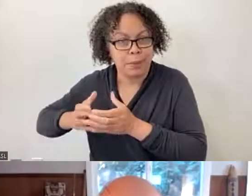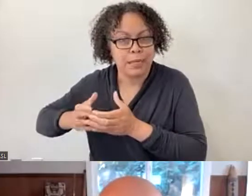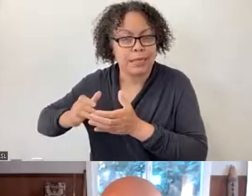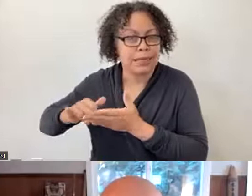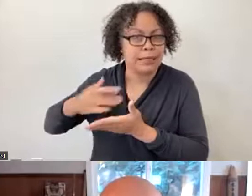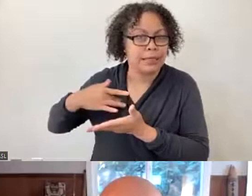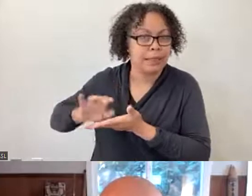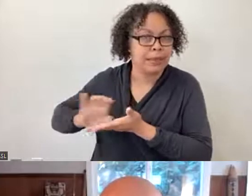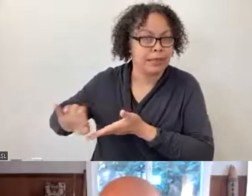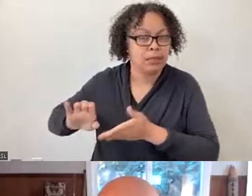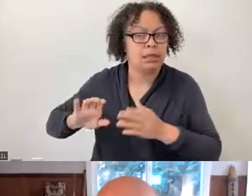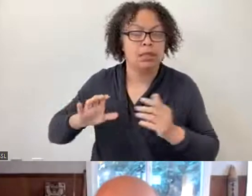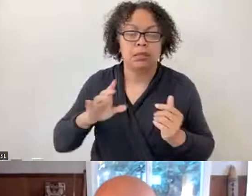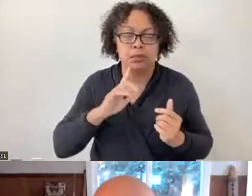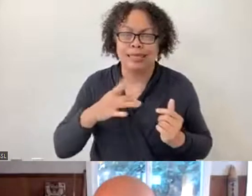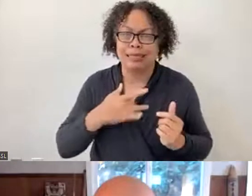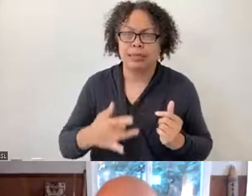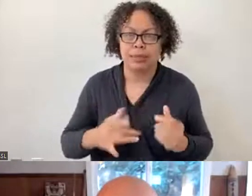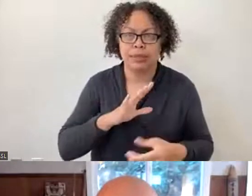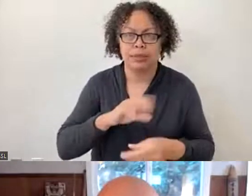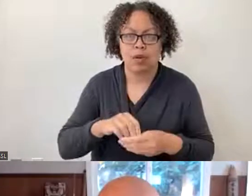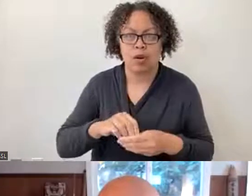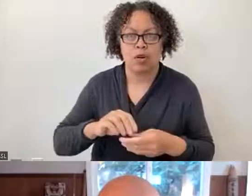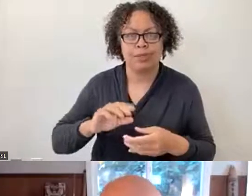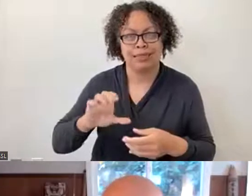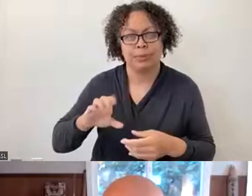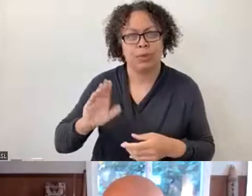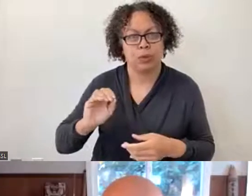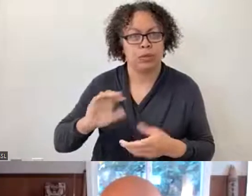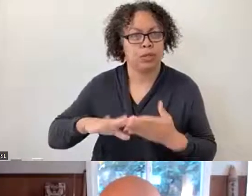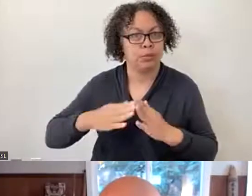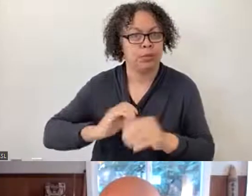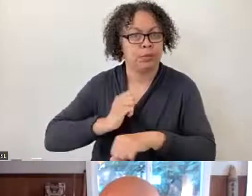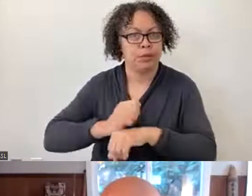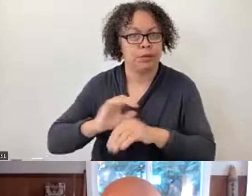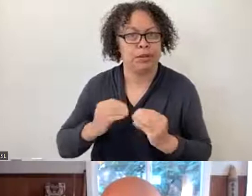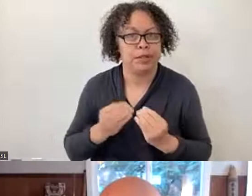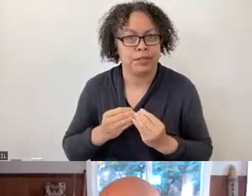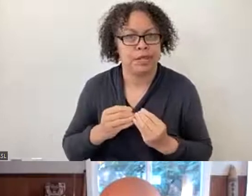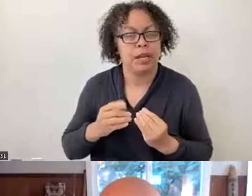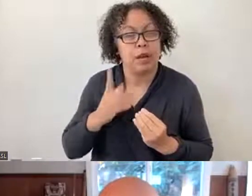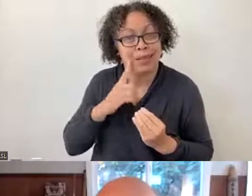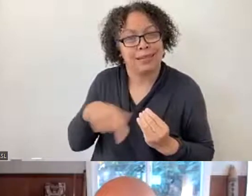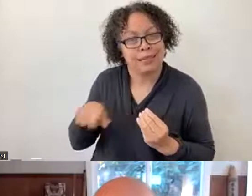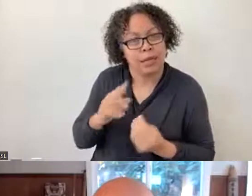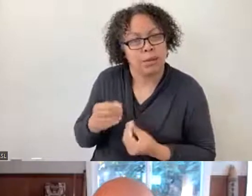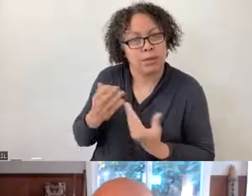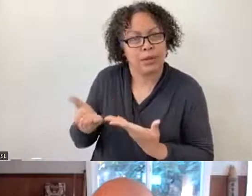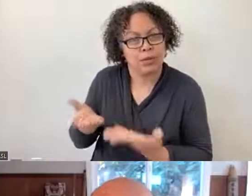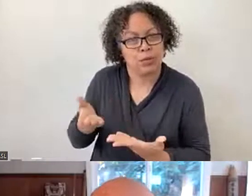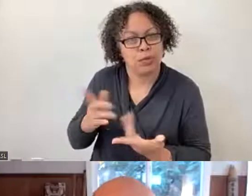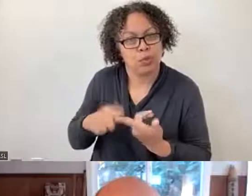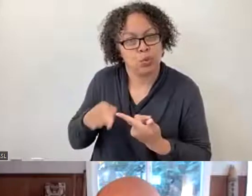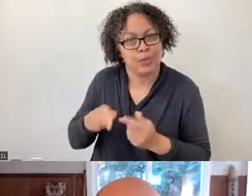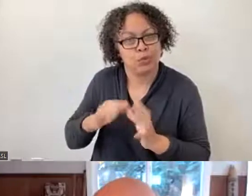populations tends to involve some sort of relationship with community-based organizations who are providing services to